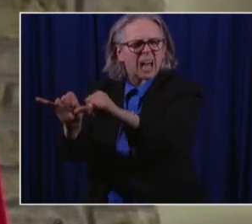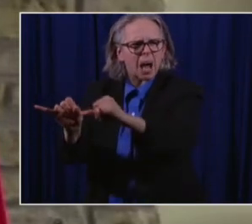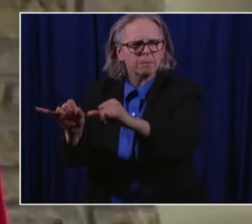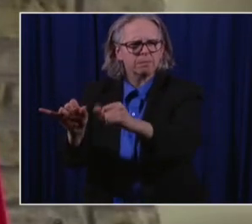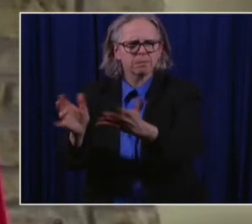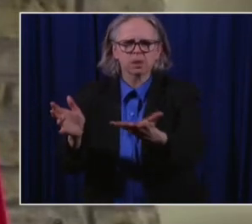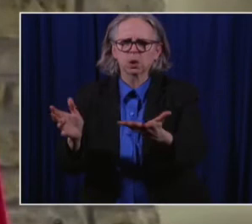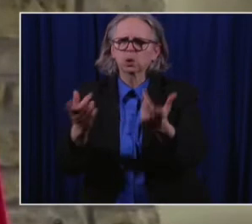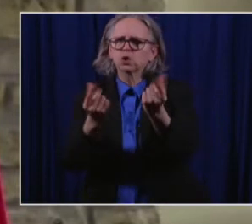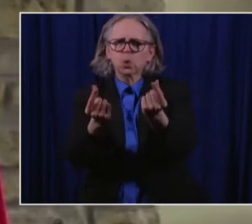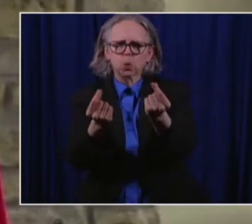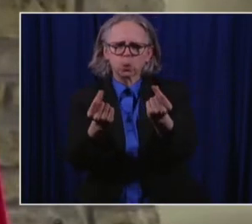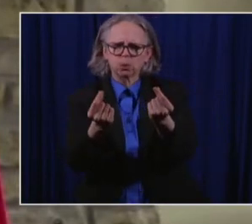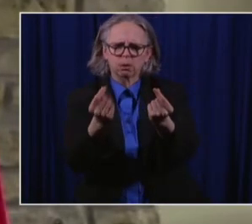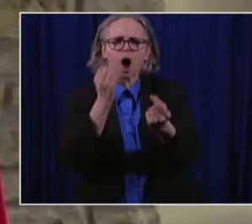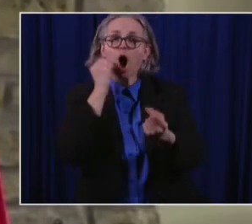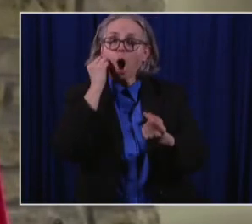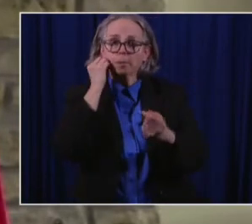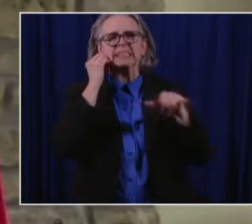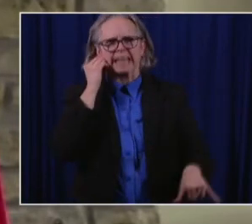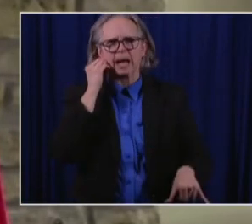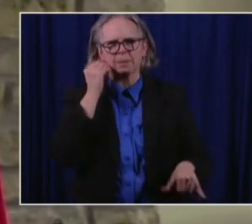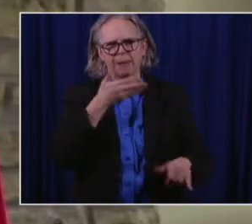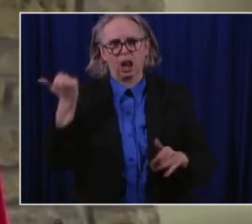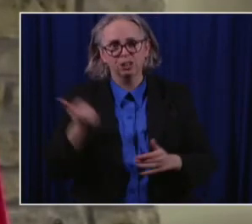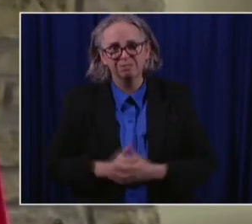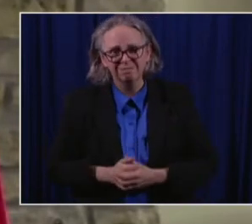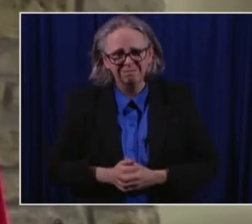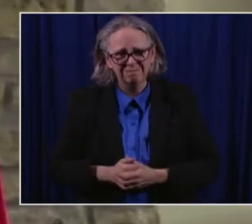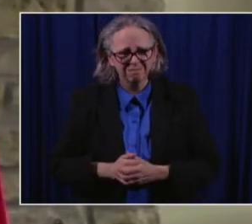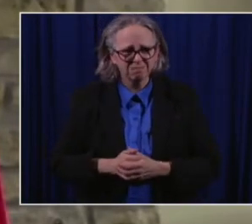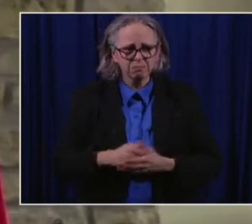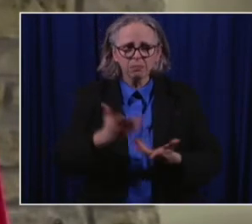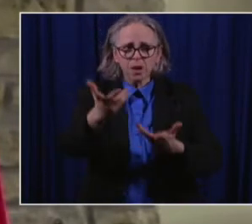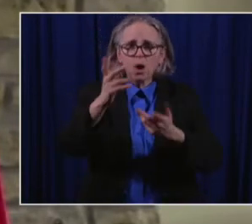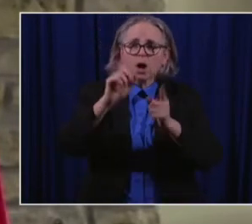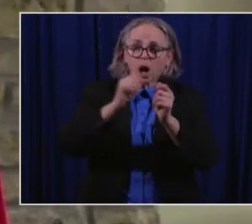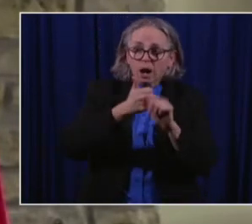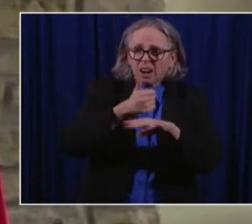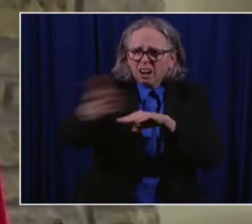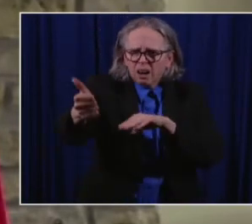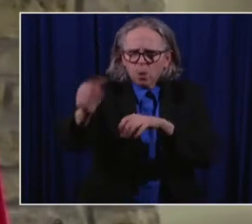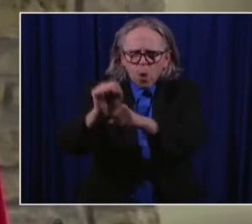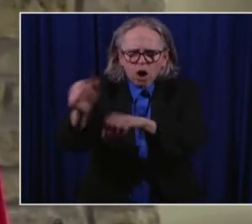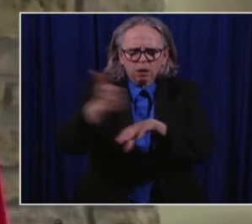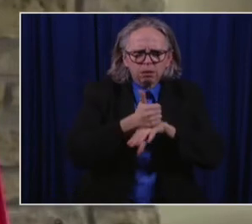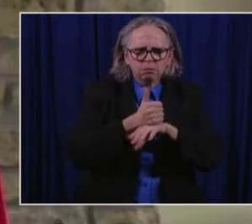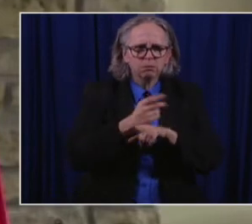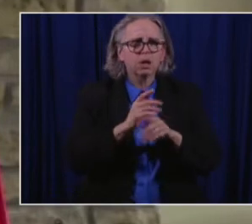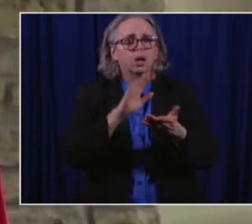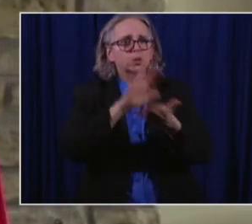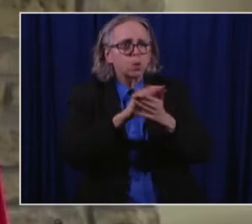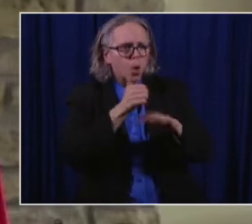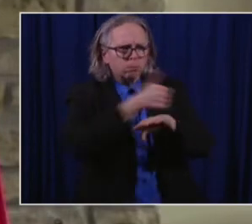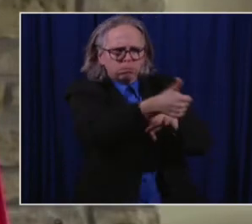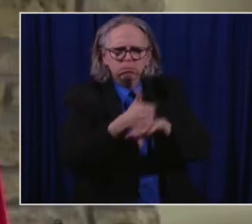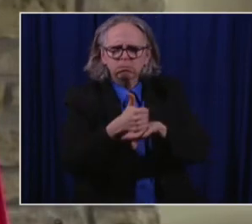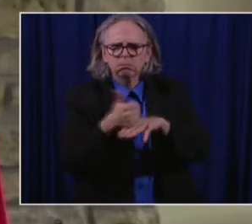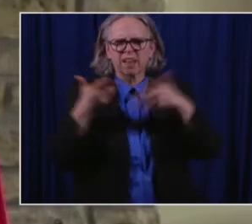work, go to school, but really try to minimize contacts with